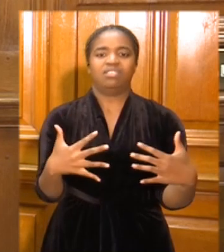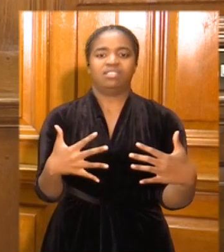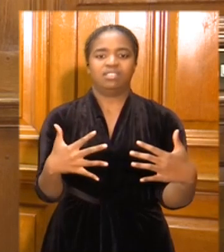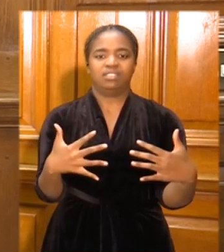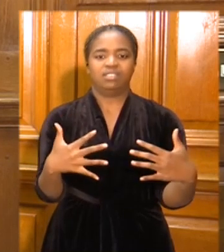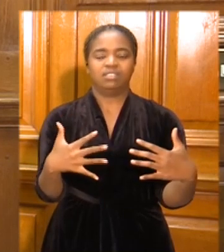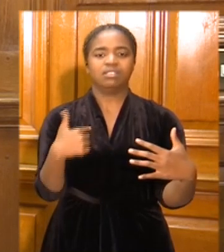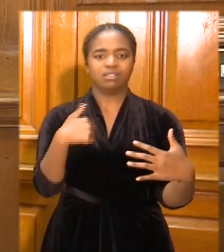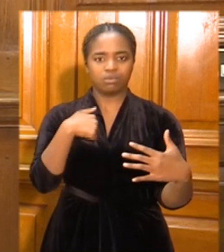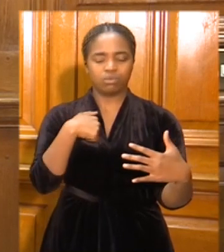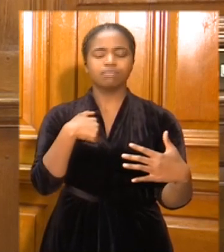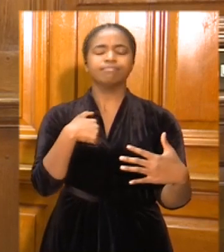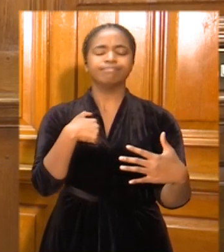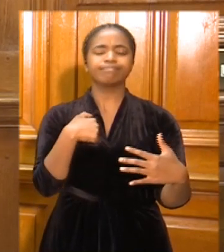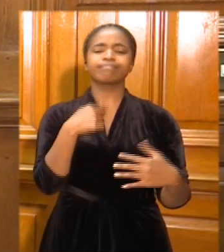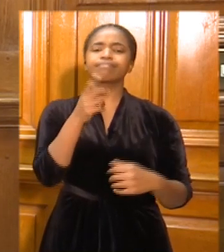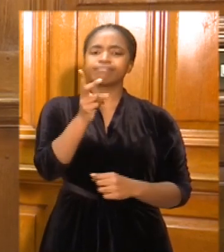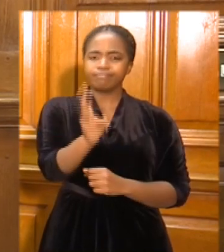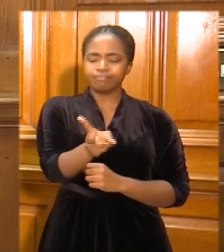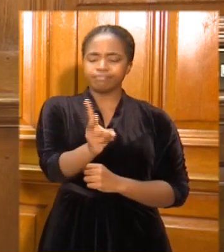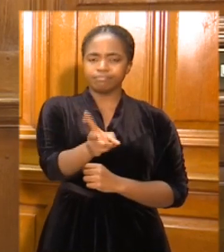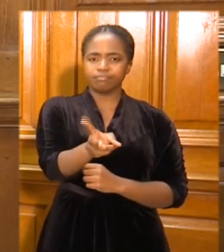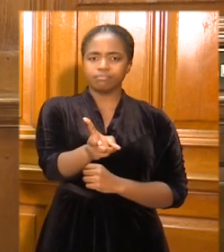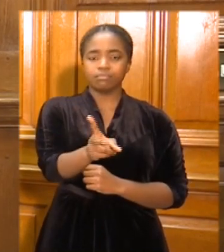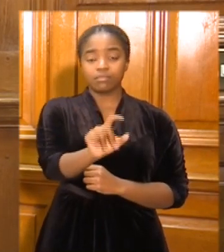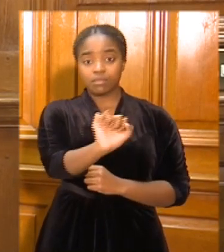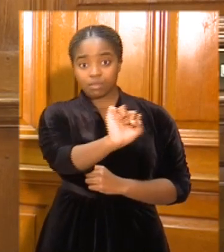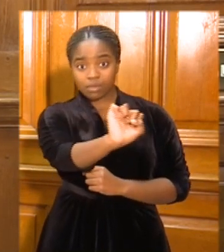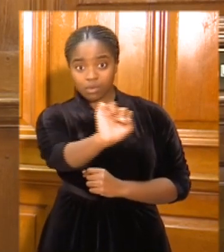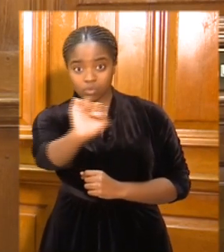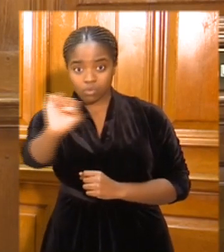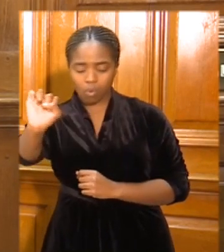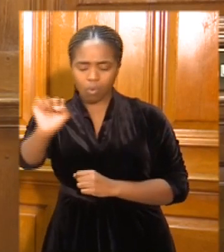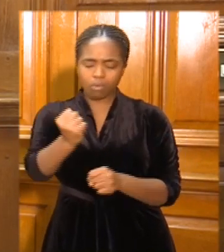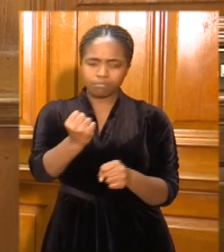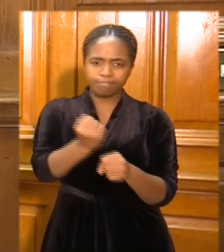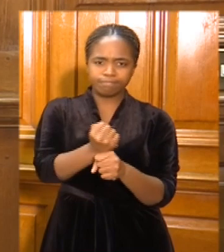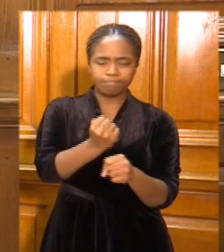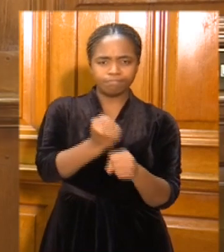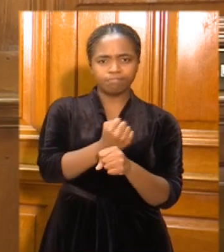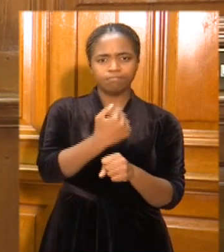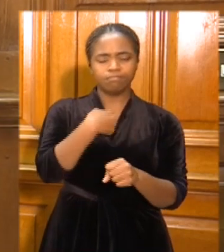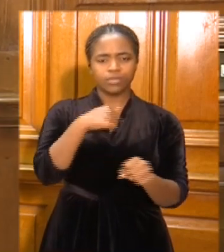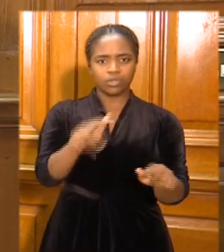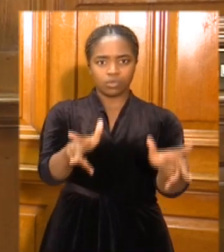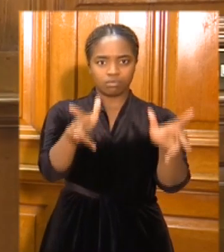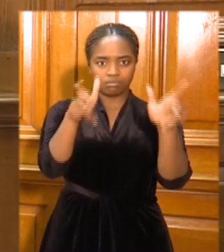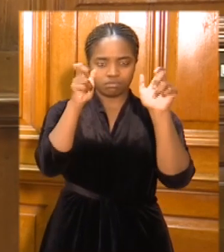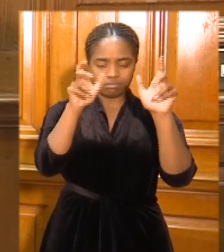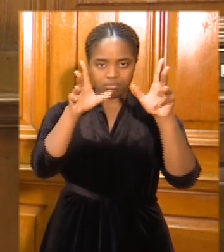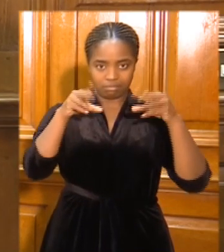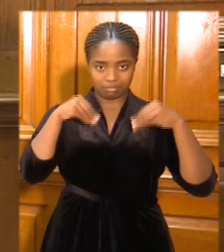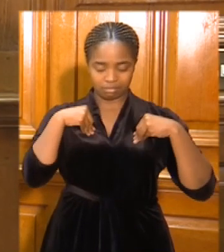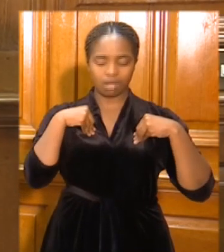virus, it is once again your actions that will determine the fate of our